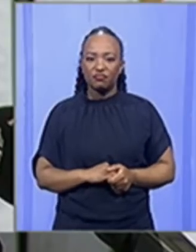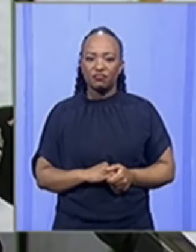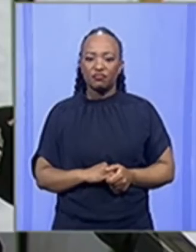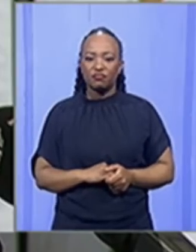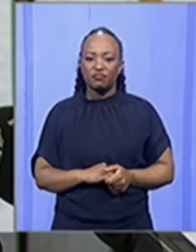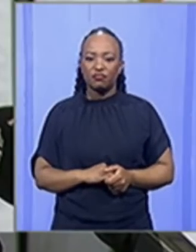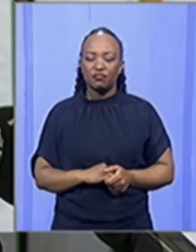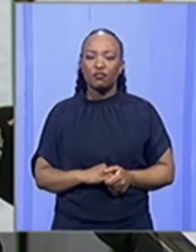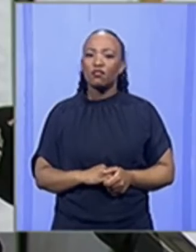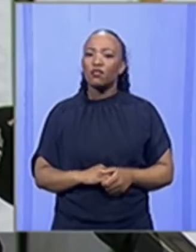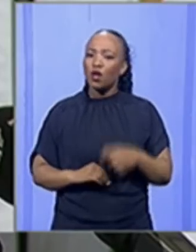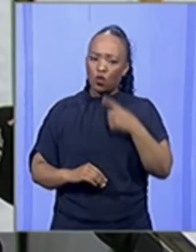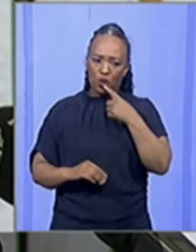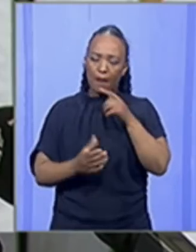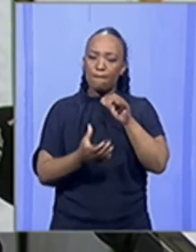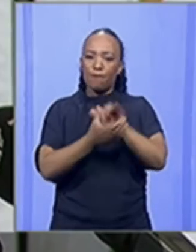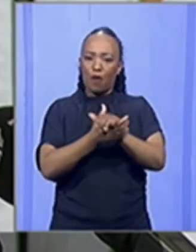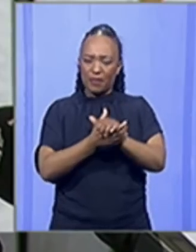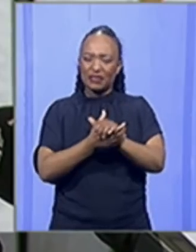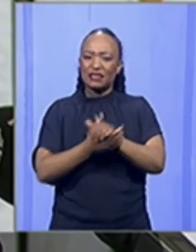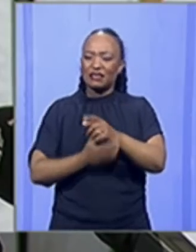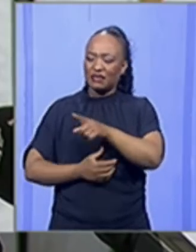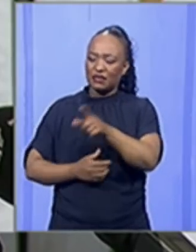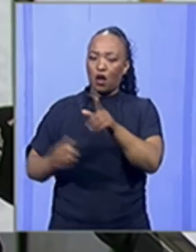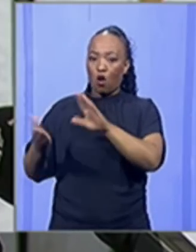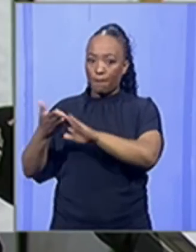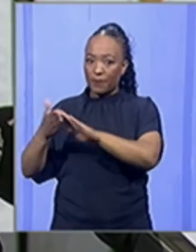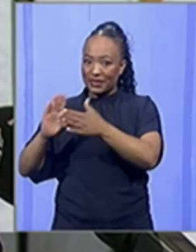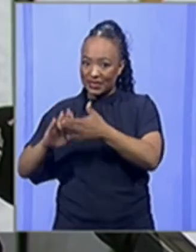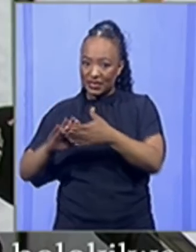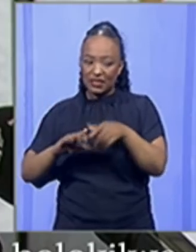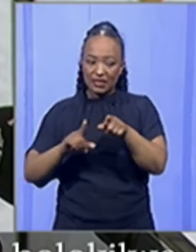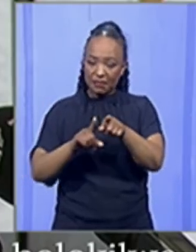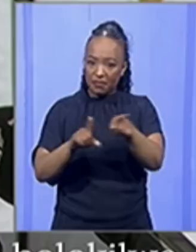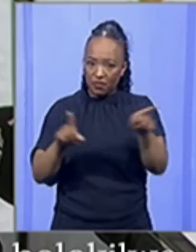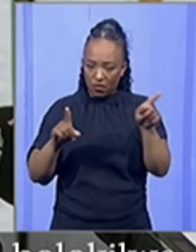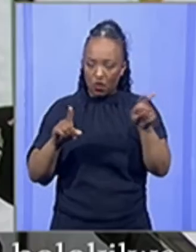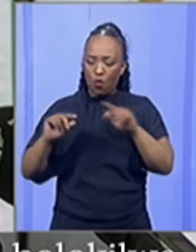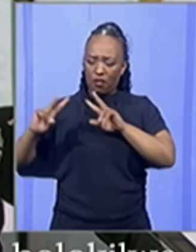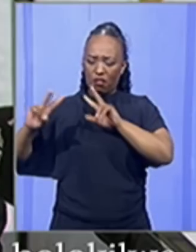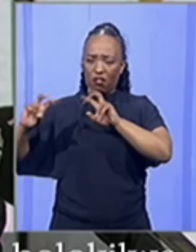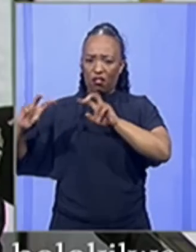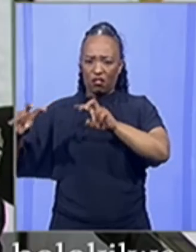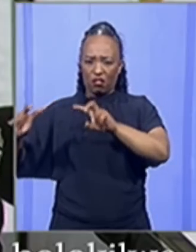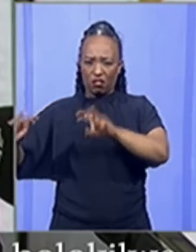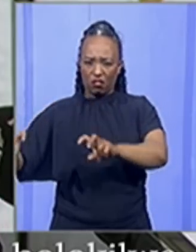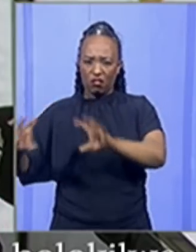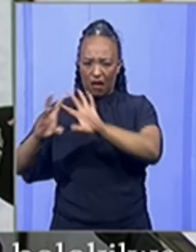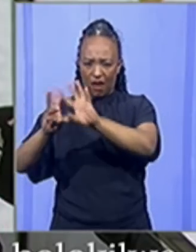We promised the residents and parents that we will investigate the reasons behind this incident until the end.